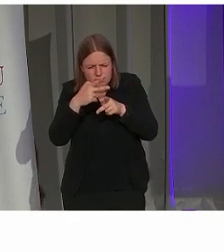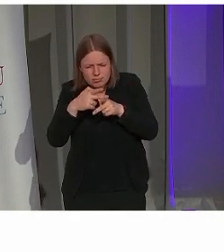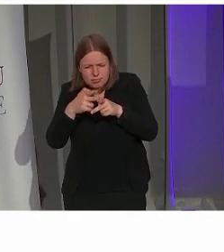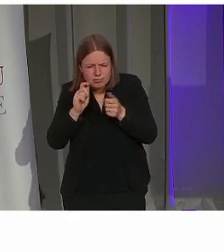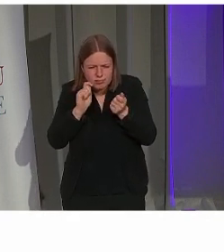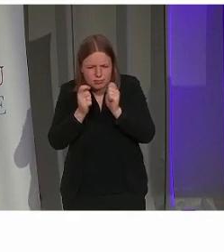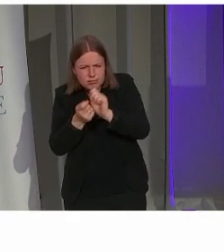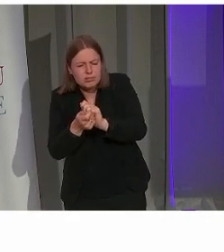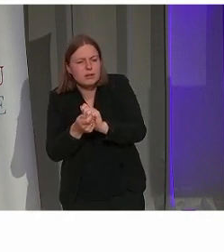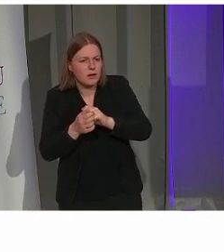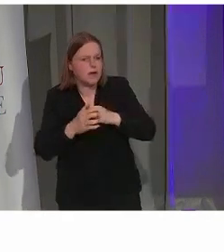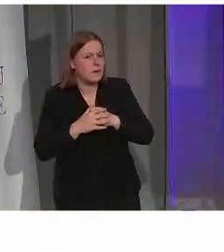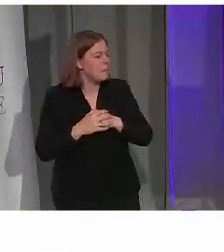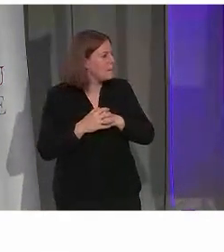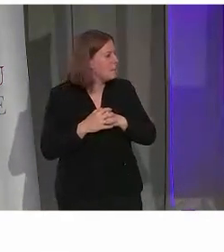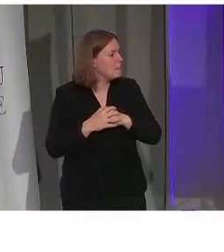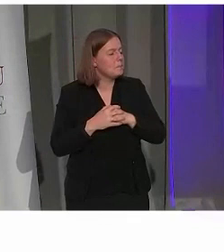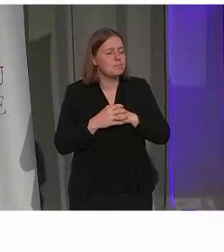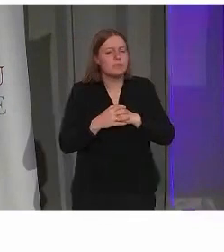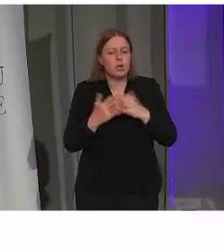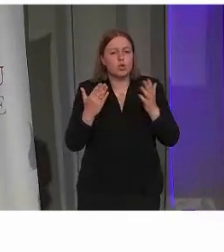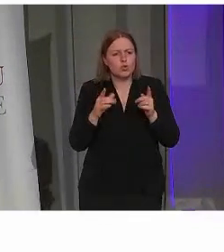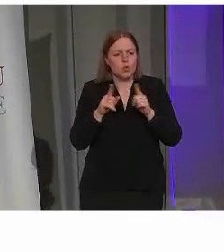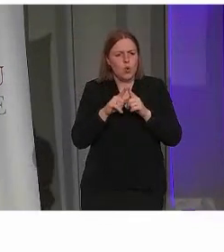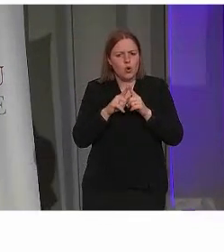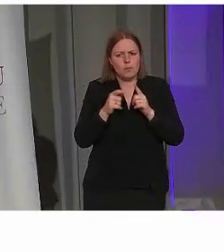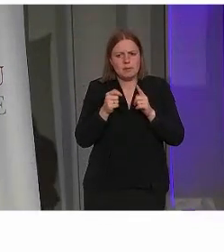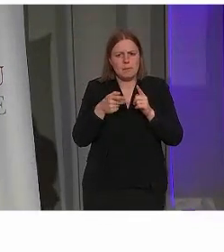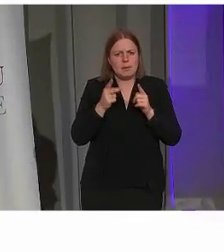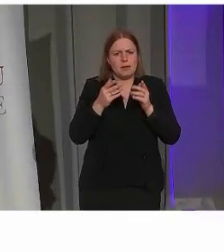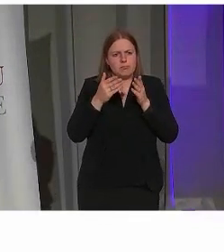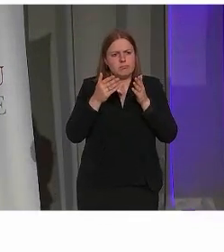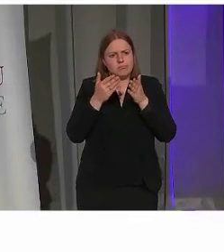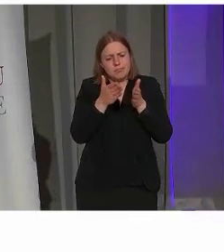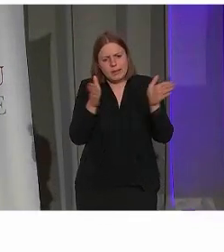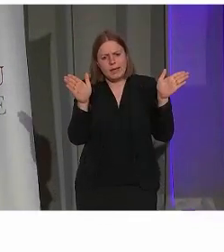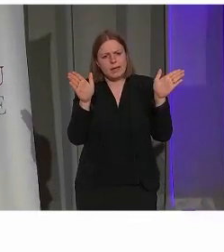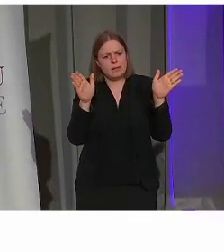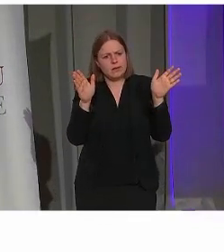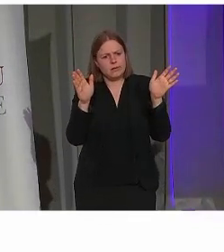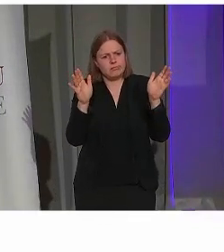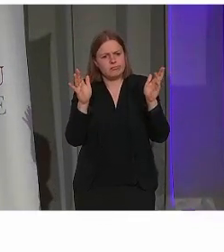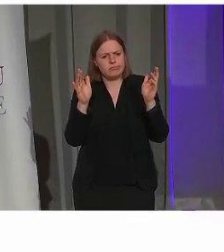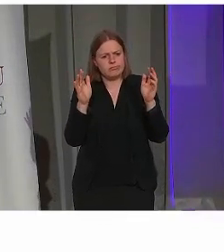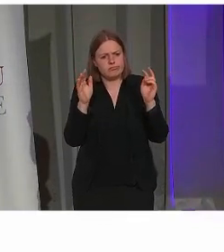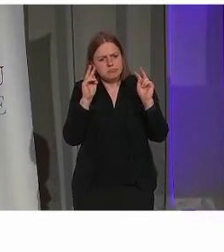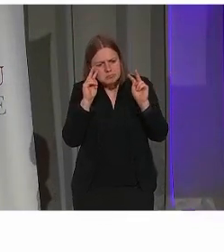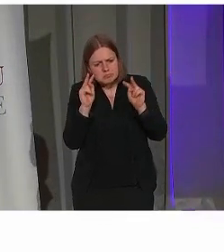heritage has taken on a much broader remit in terms of